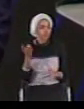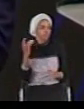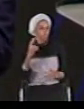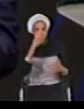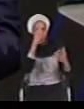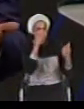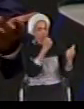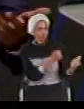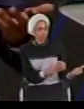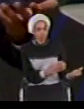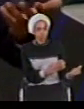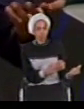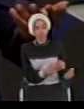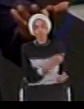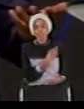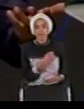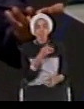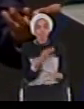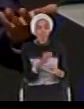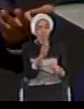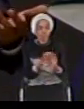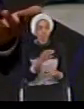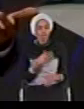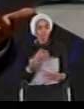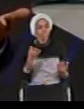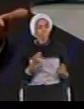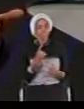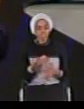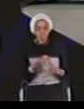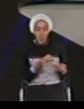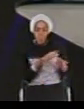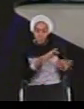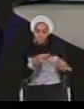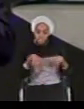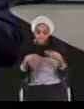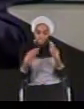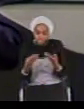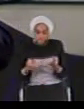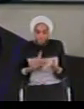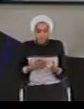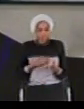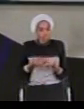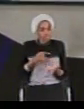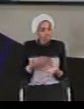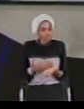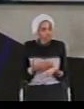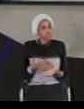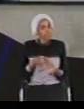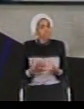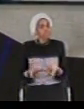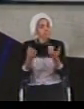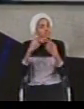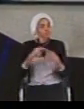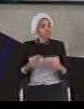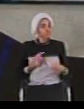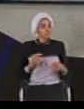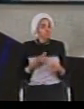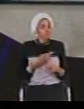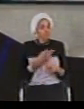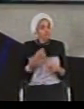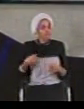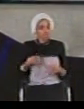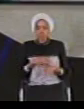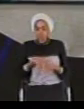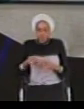they delivered that gospel unto us. It's come to us, and we don't